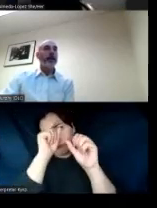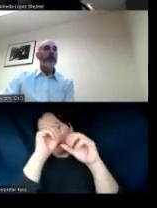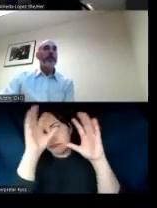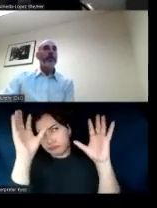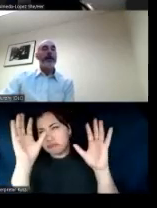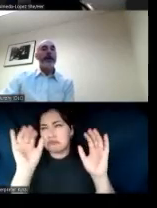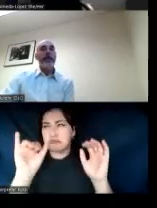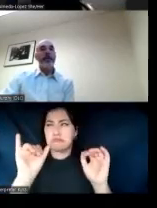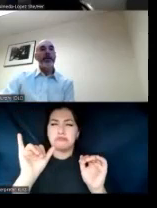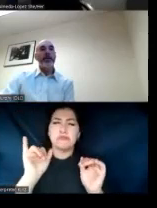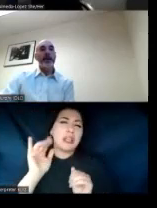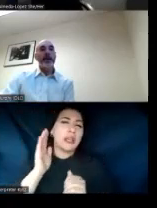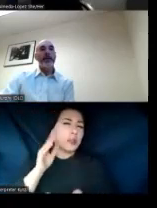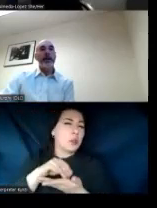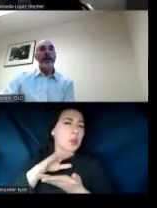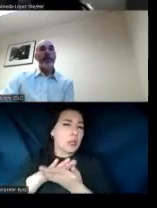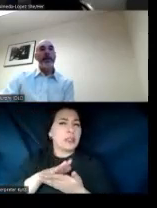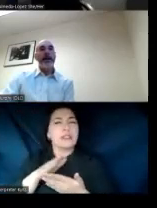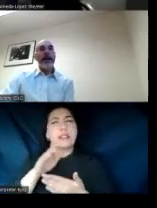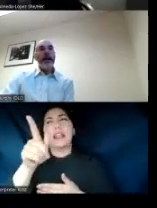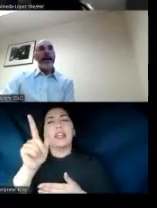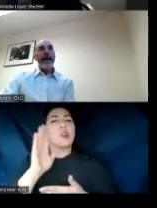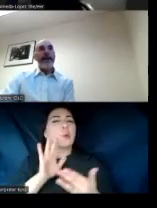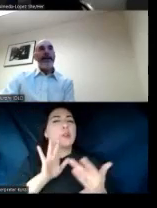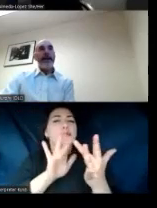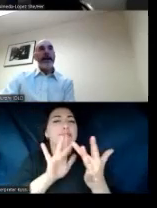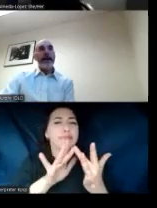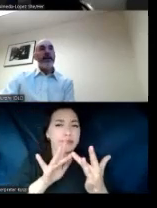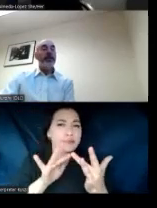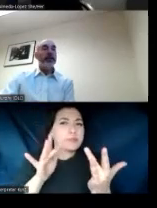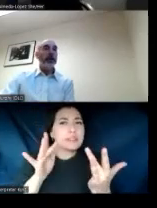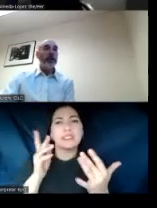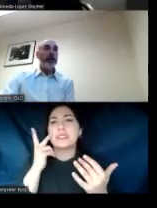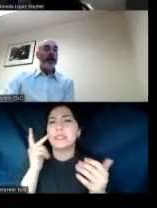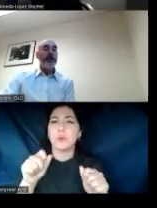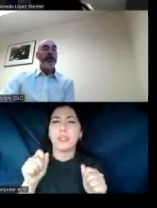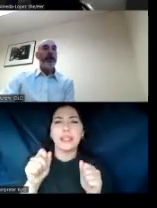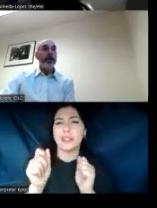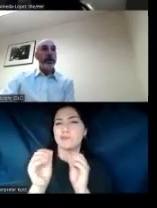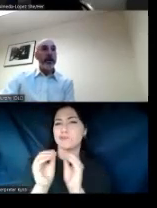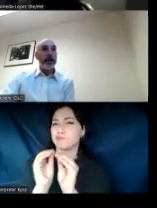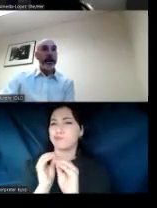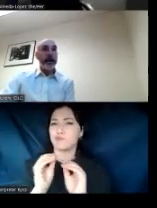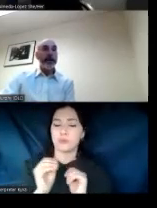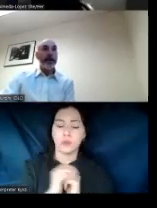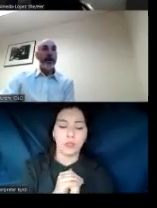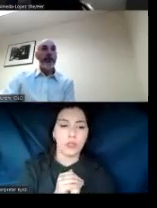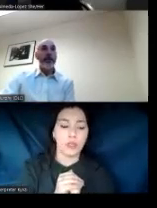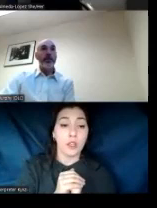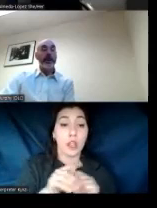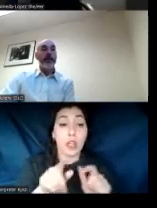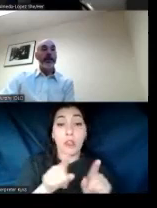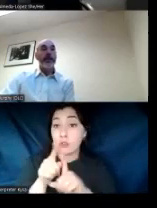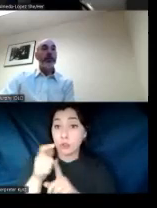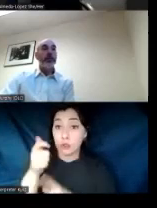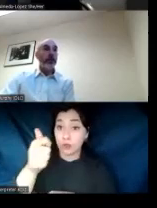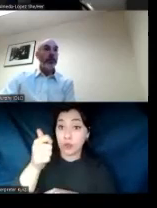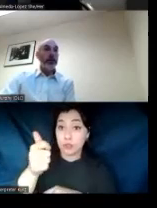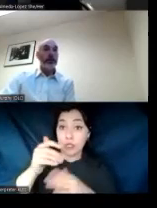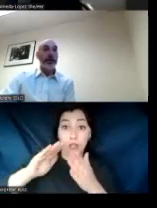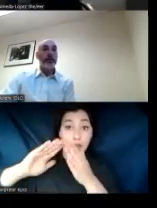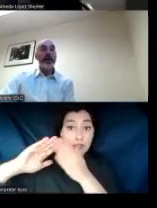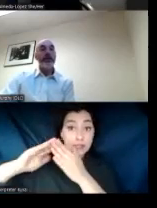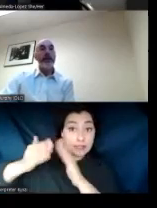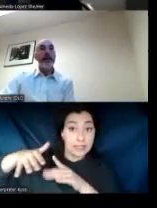them about. So let us know. And also, if you're in an urban setting, most likely, and there's